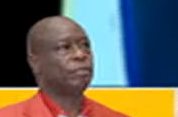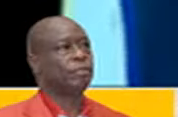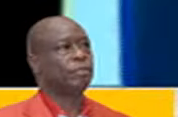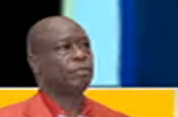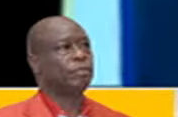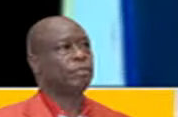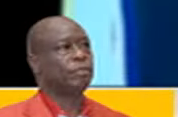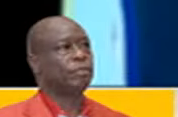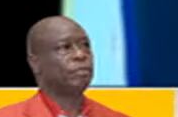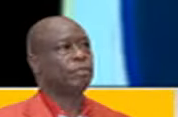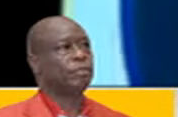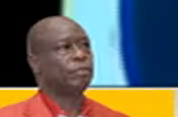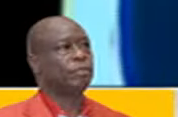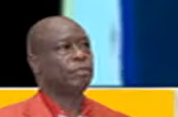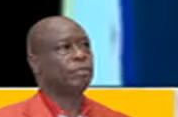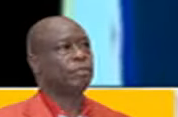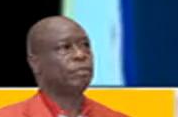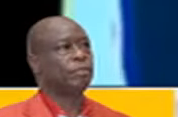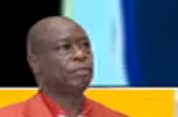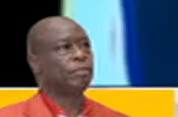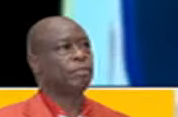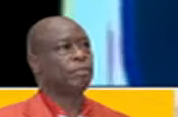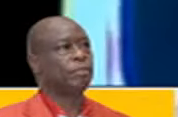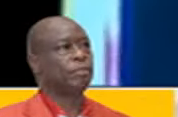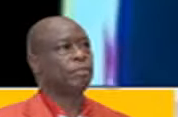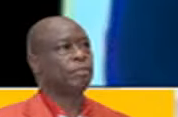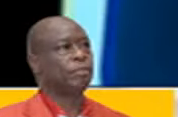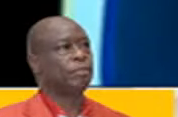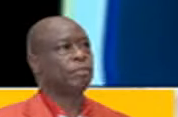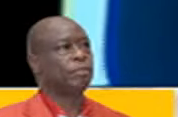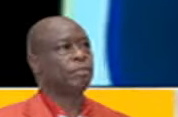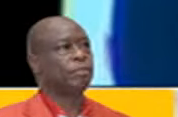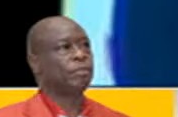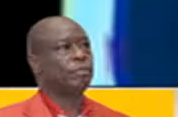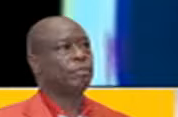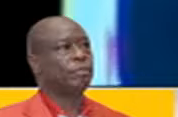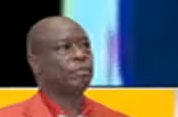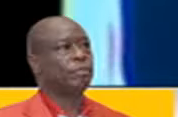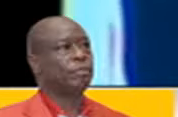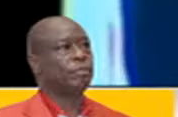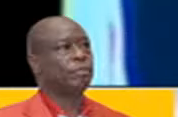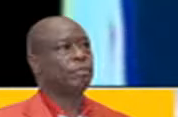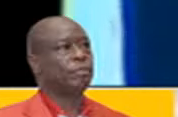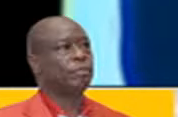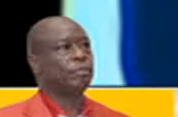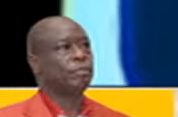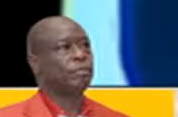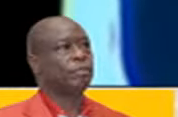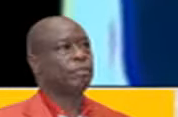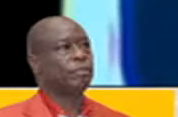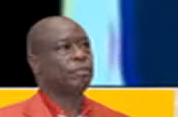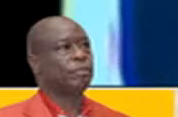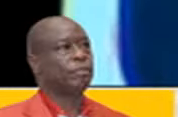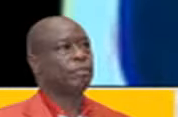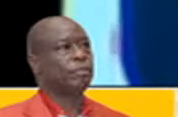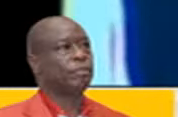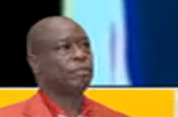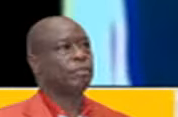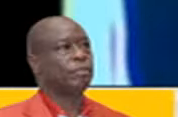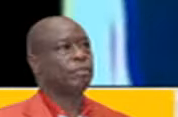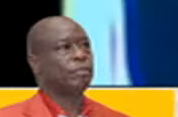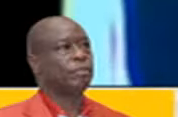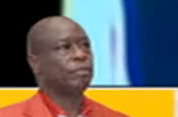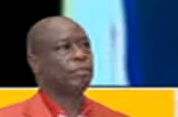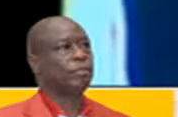country for the president to know the truth of what the people of Kenya feel. Yet, there is